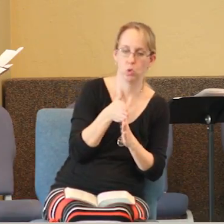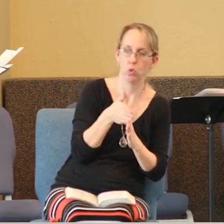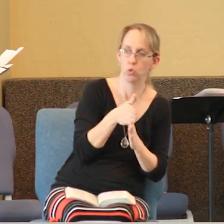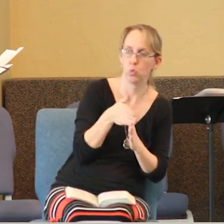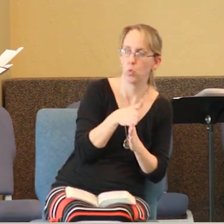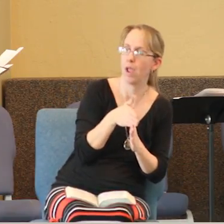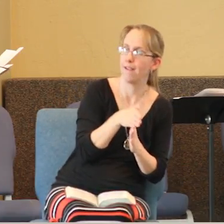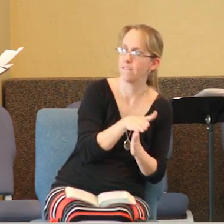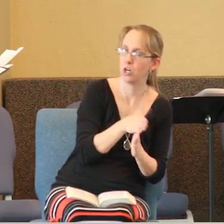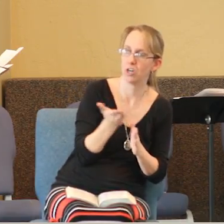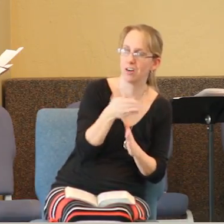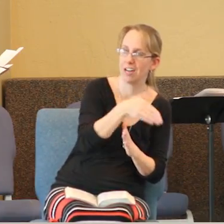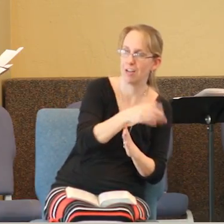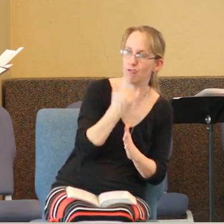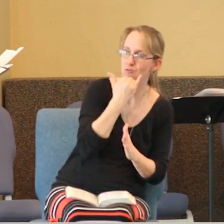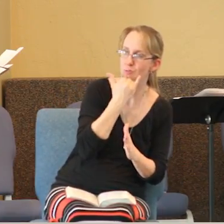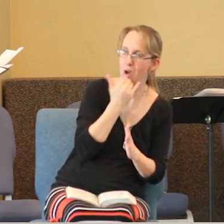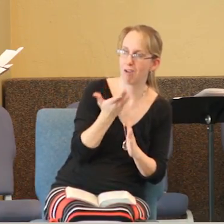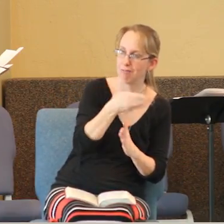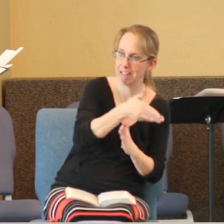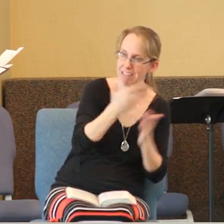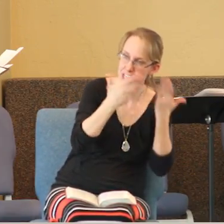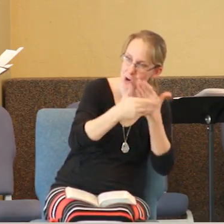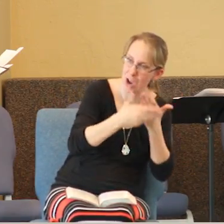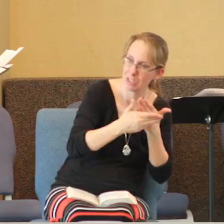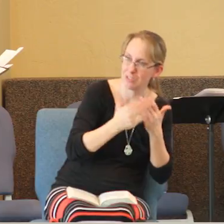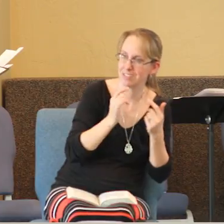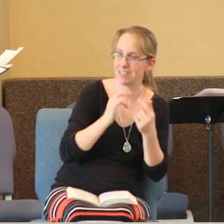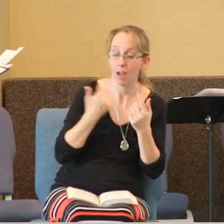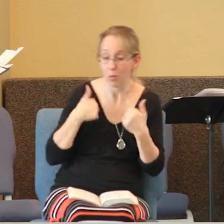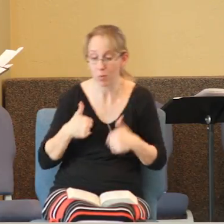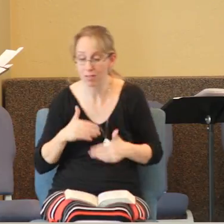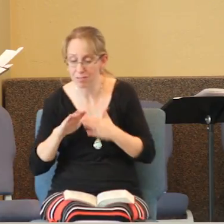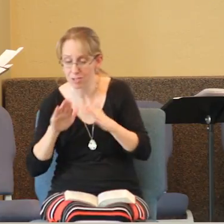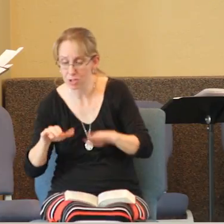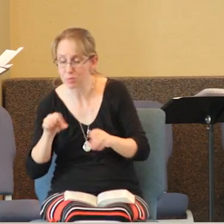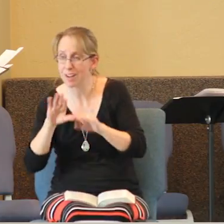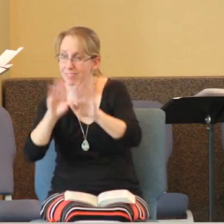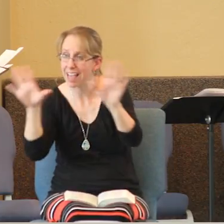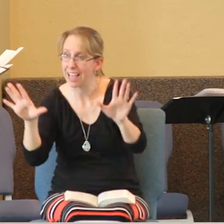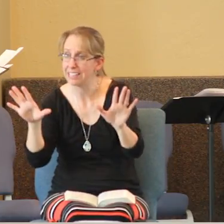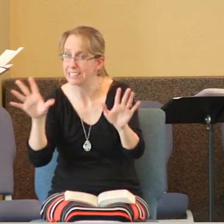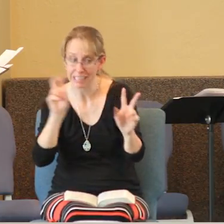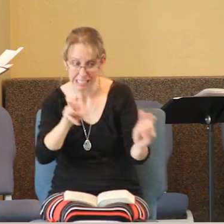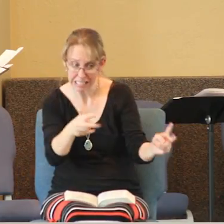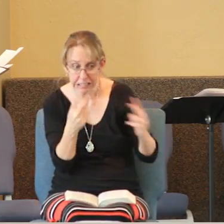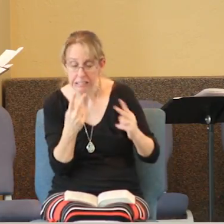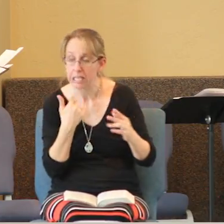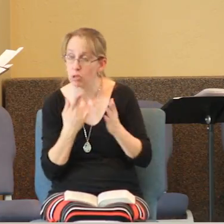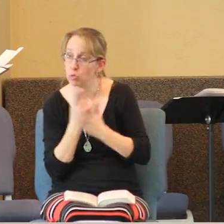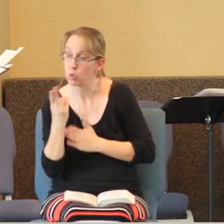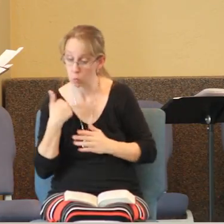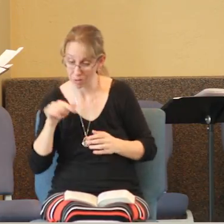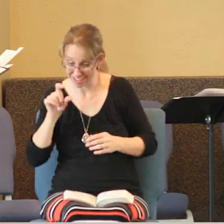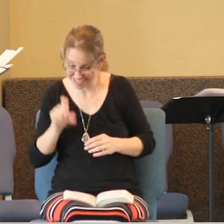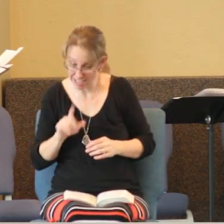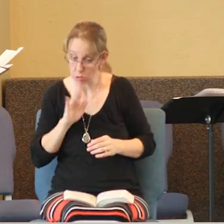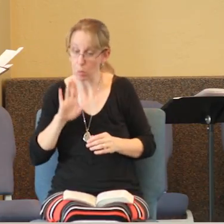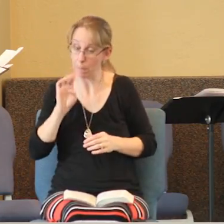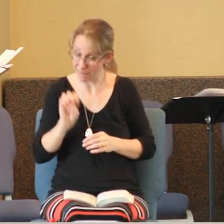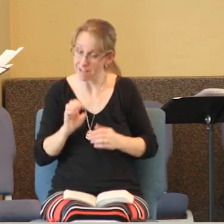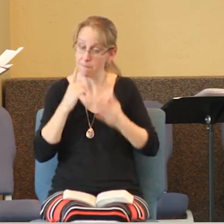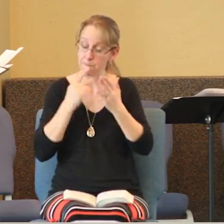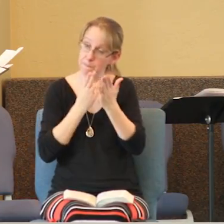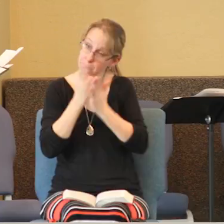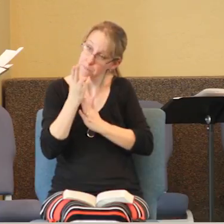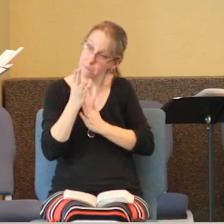and the darkness, and we're children of light. And they need to see the truth. We need to be the truth. We need to know that the